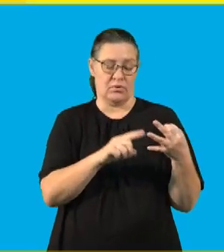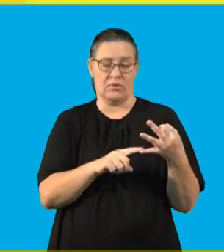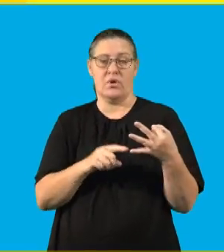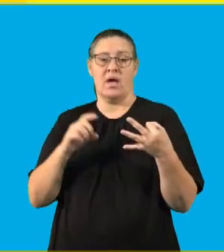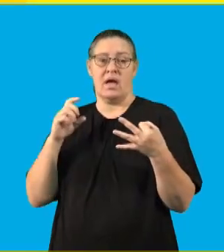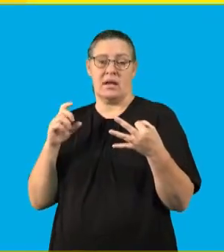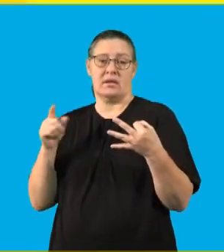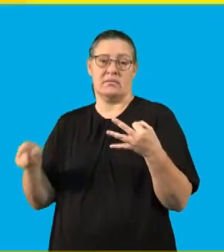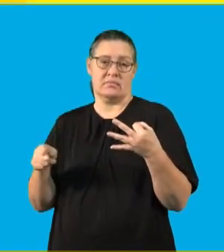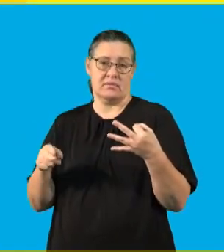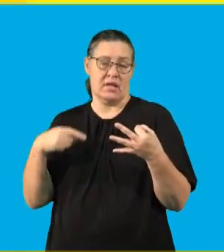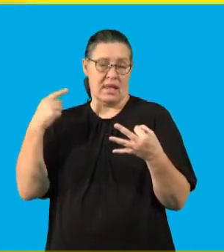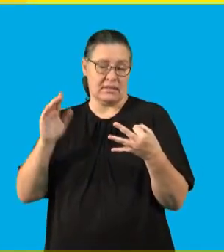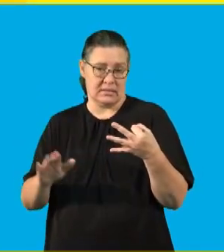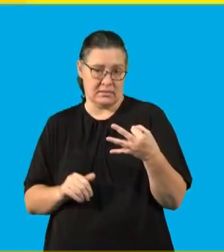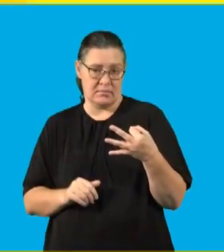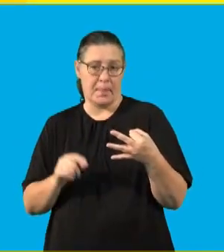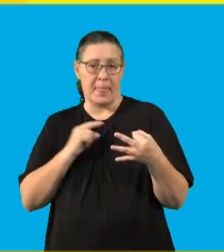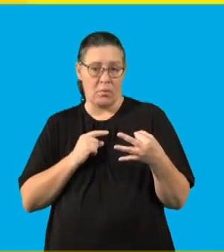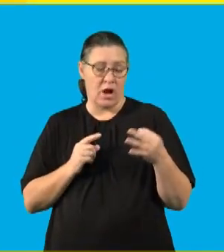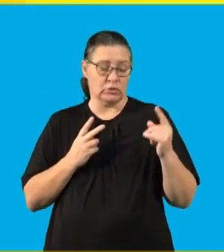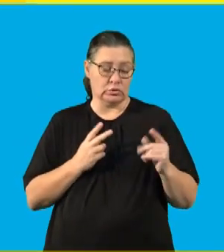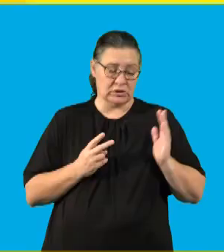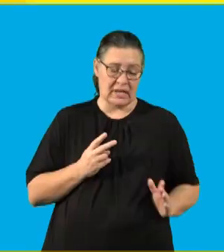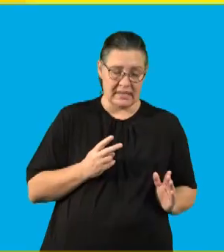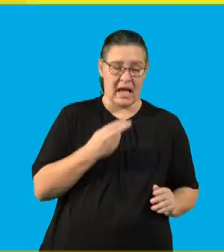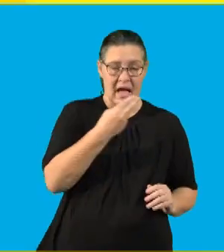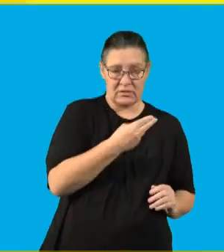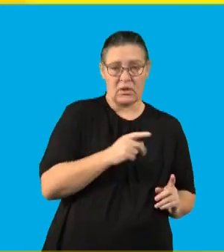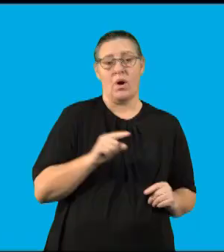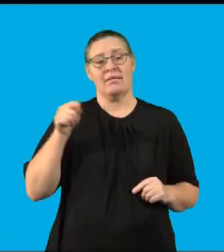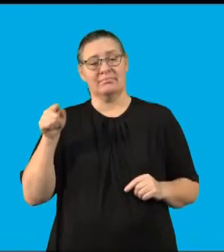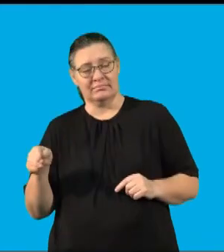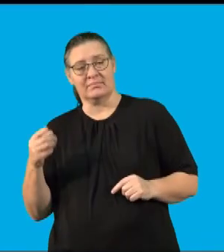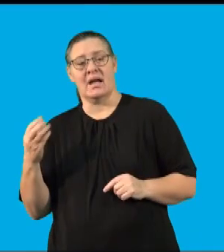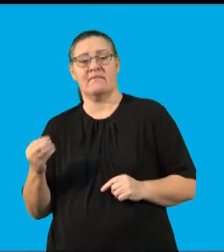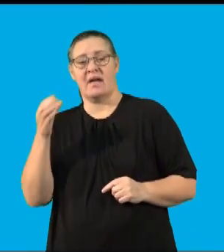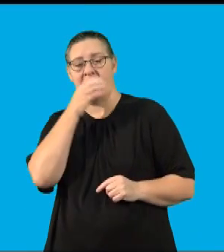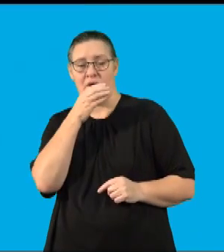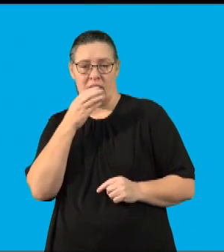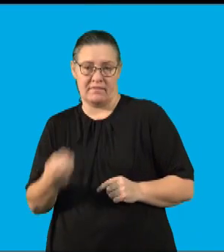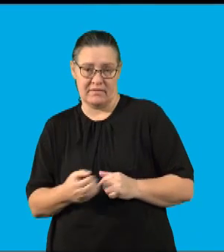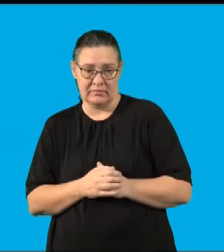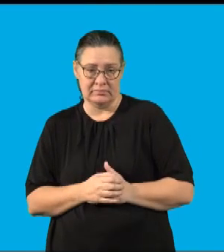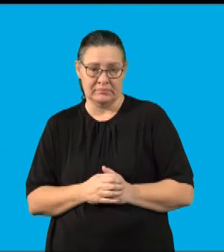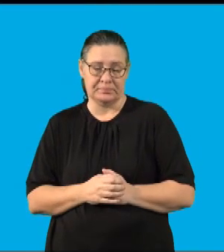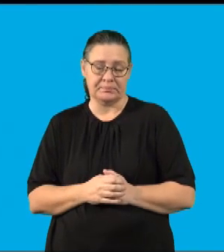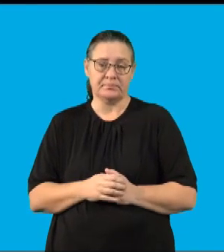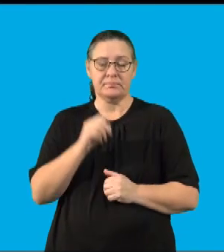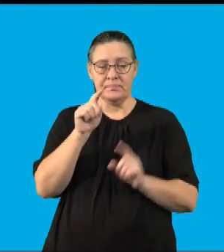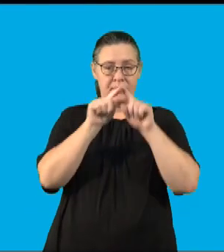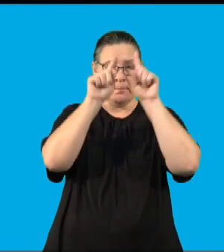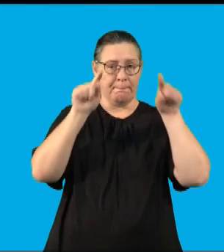acids are going to be stronger than the alcohols because of those 2 sites of hydrogen bonds as compared to the one that an alcohol will